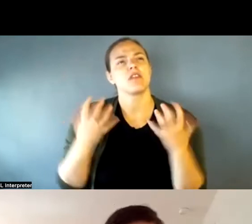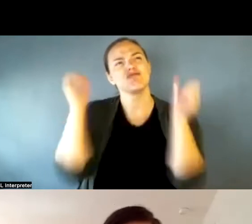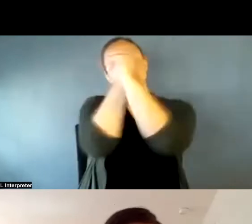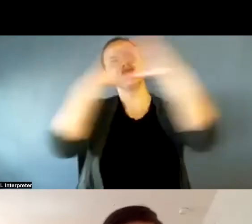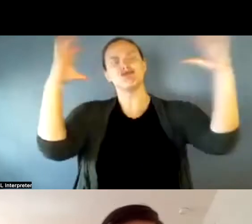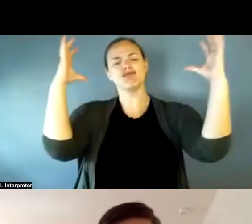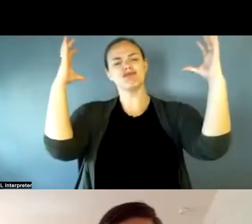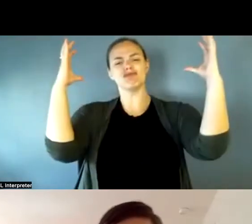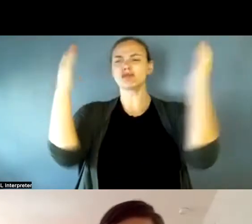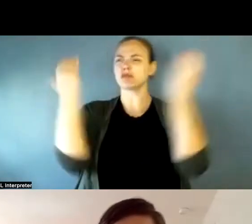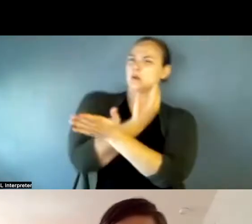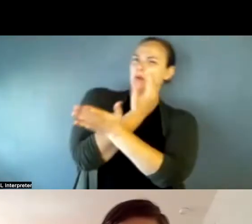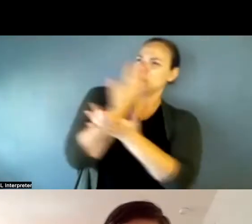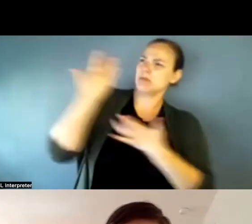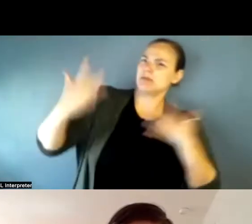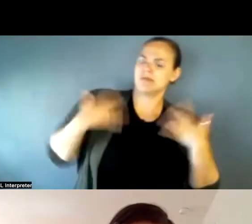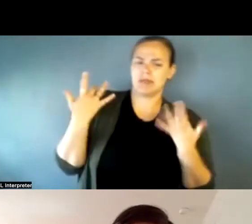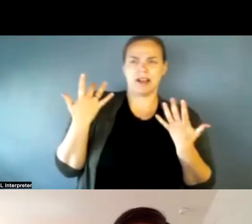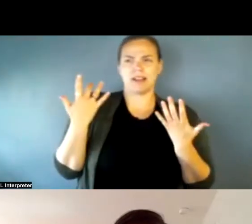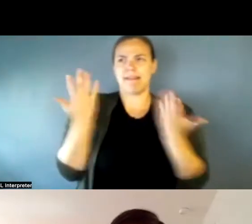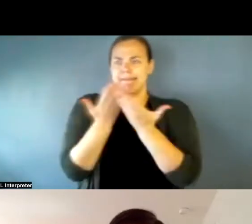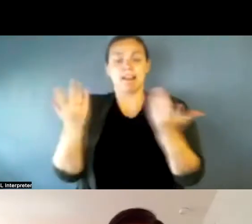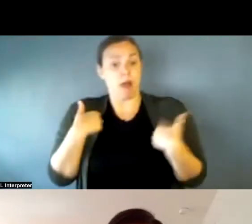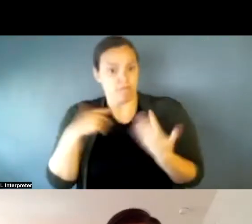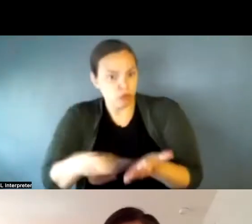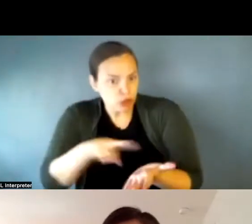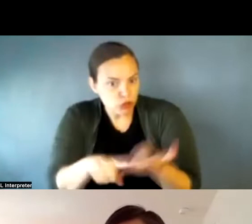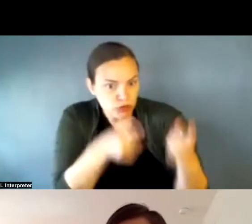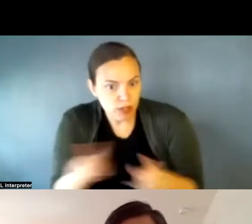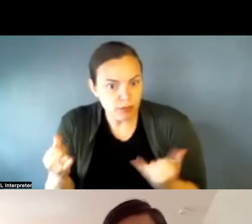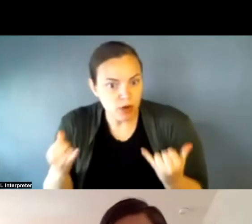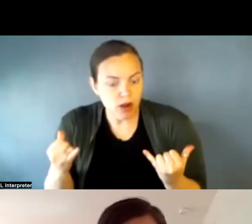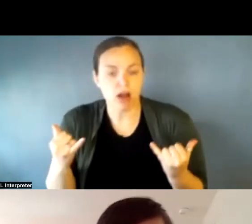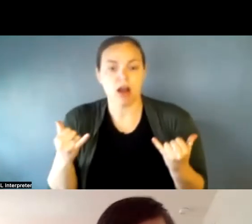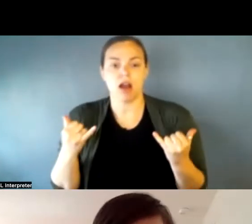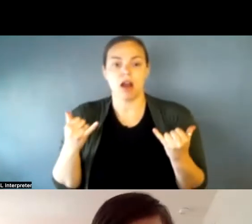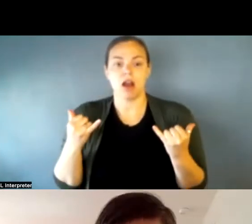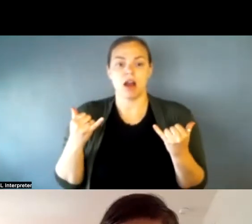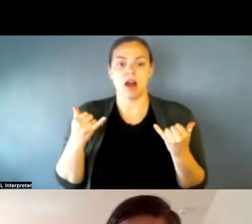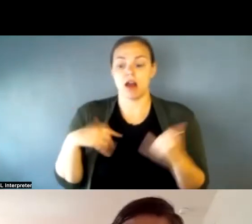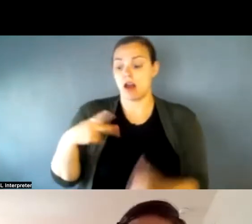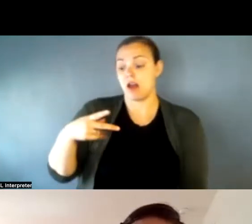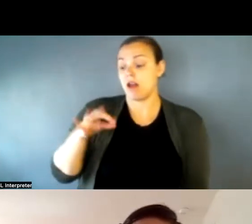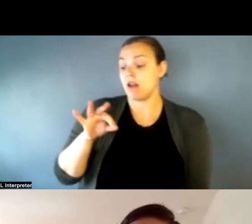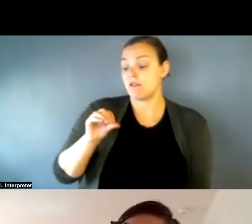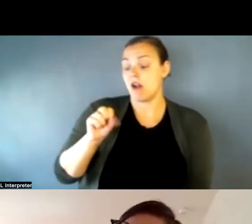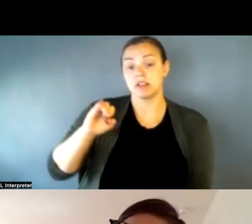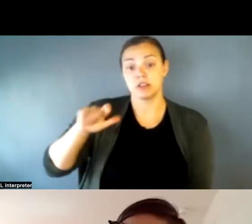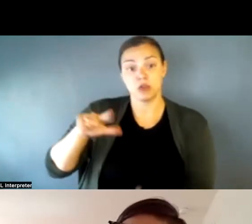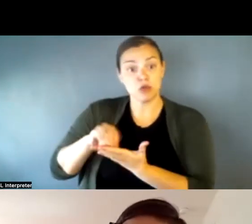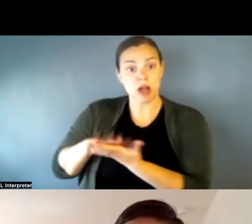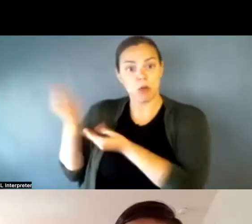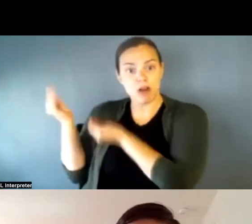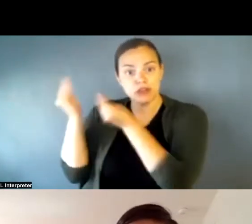there's lots of new exciting research about, bringing back trees from the fossil record, or using